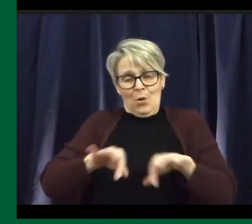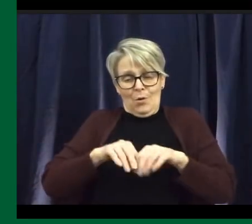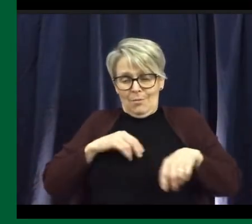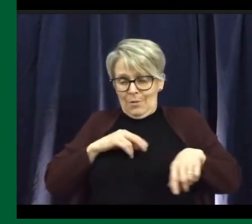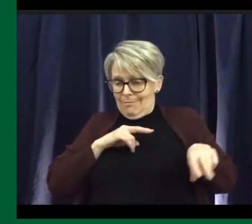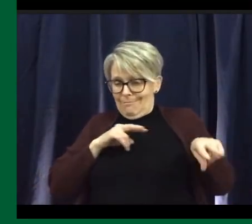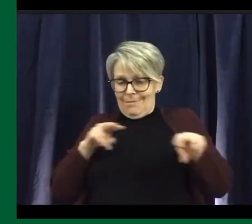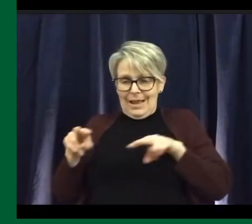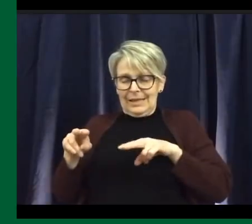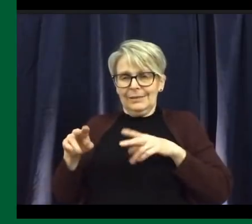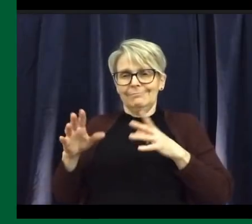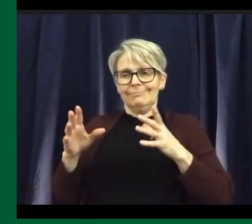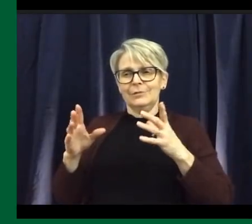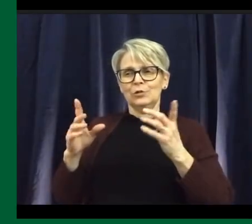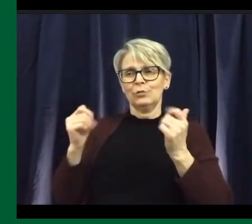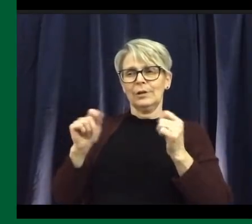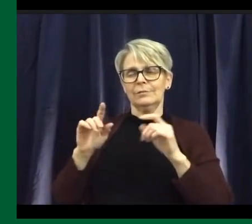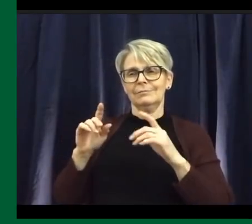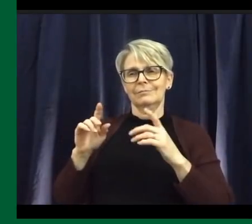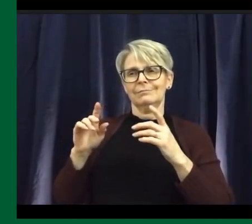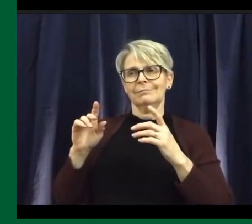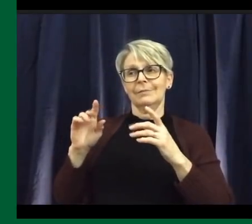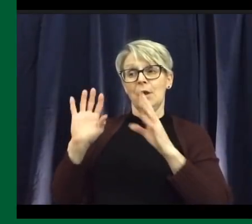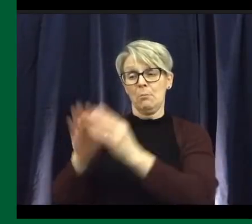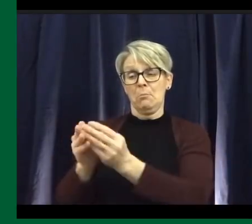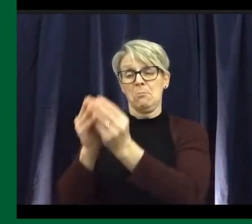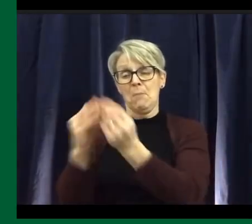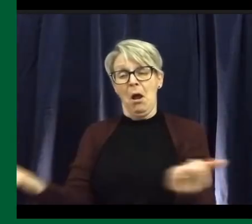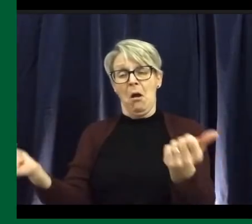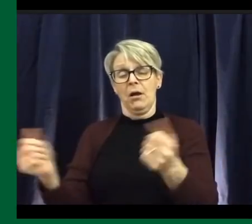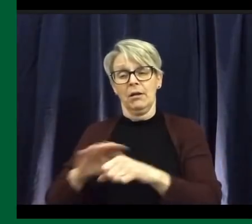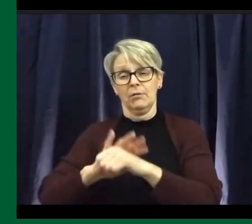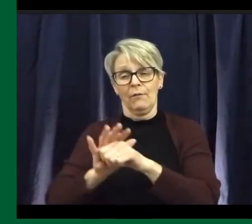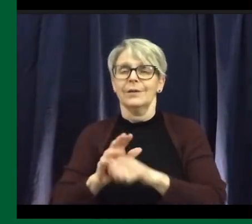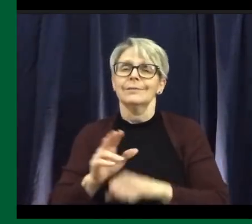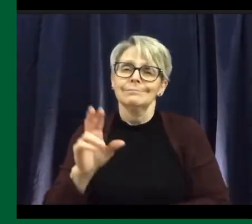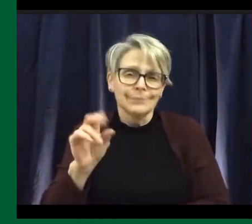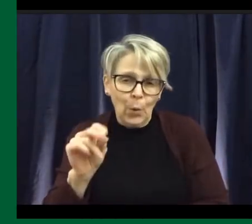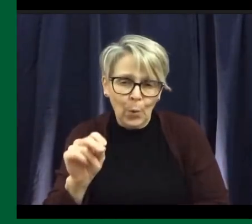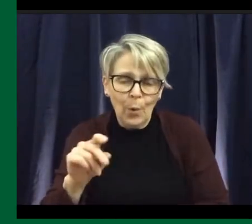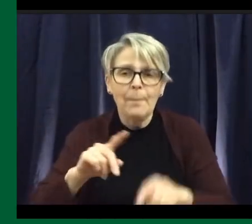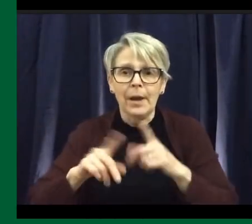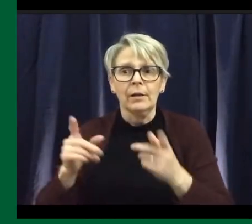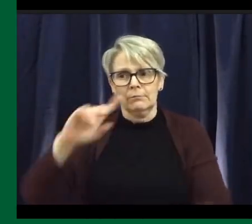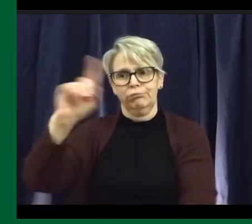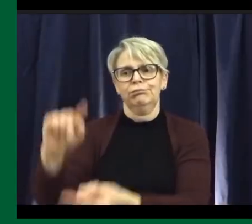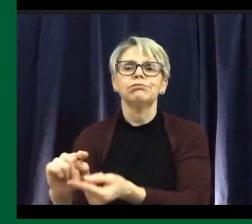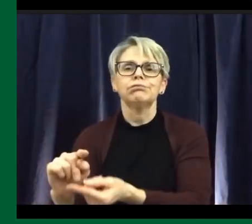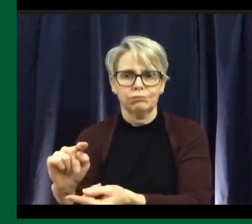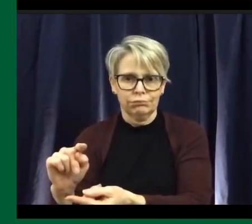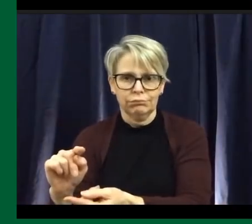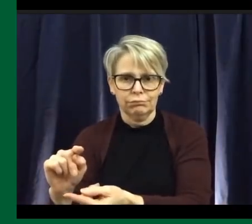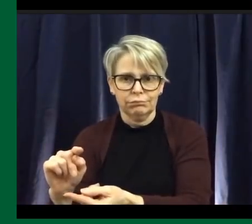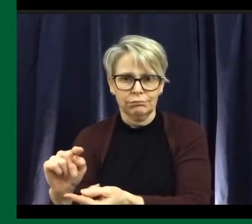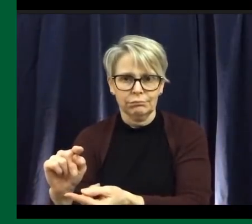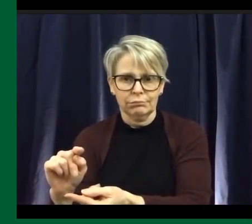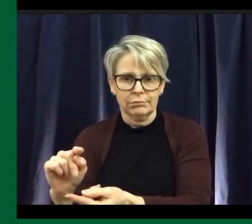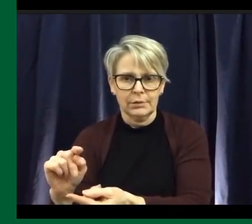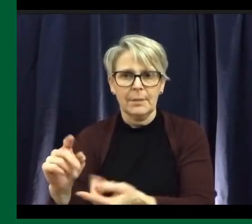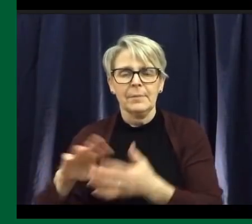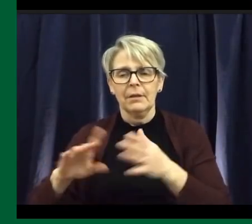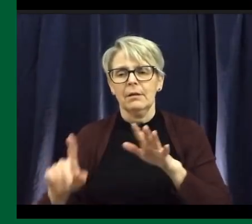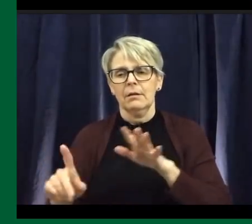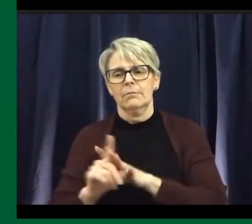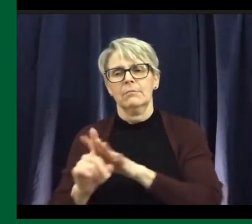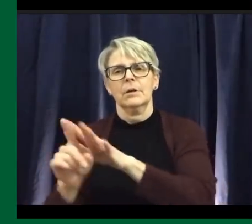the pandemic, but we still may have issues with COVID as, a viral illness that will most likely